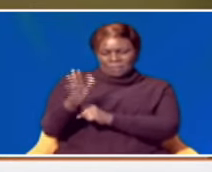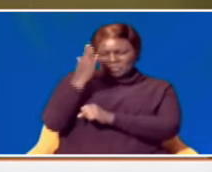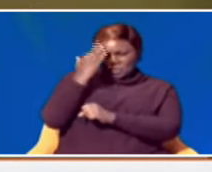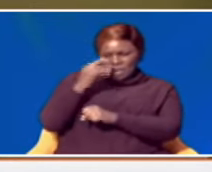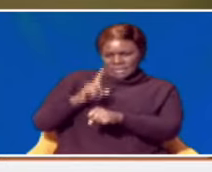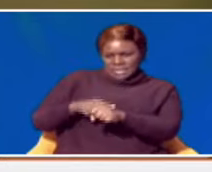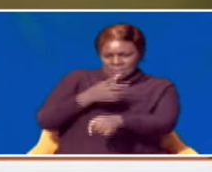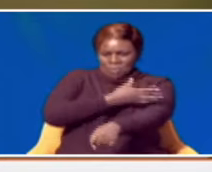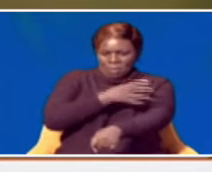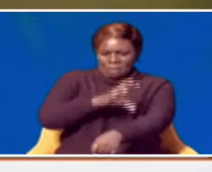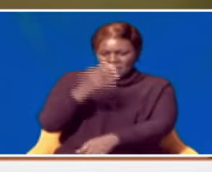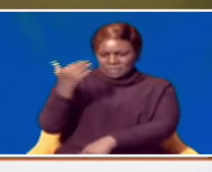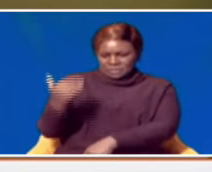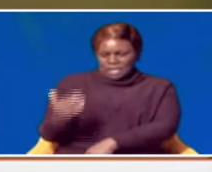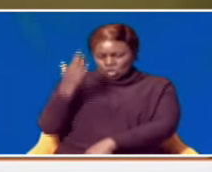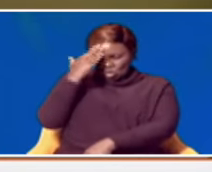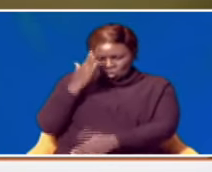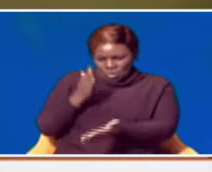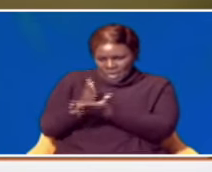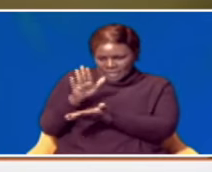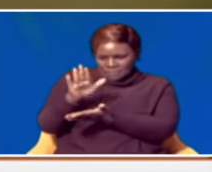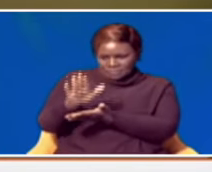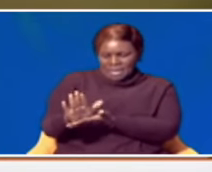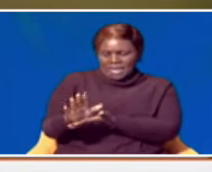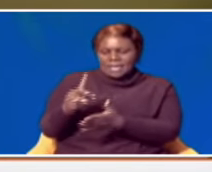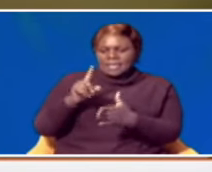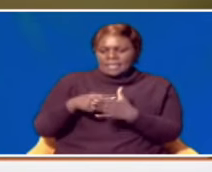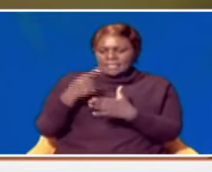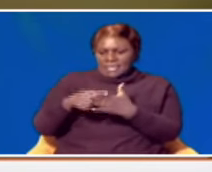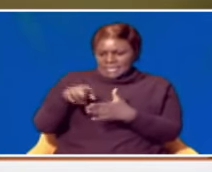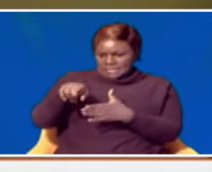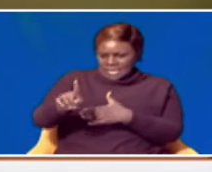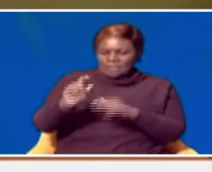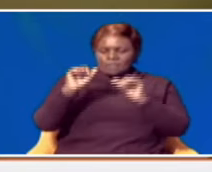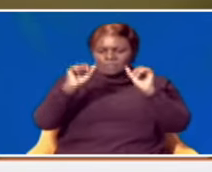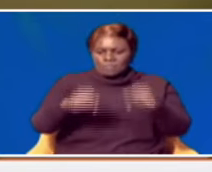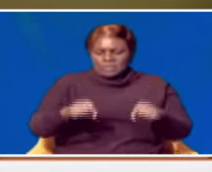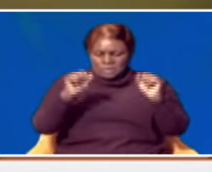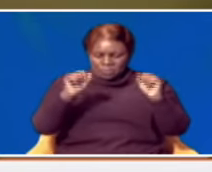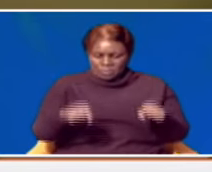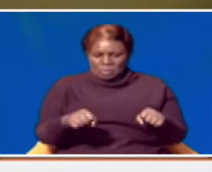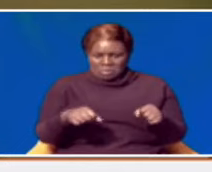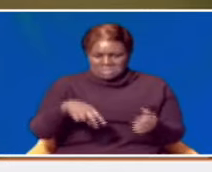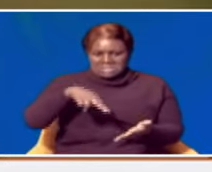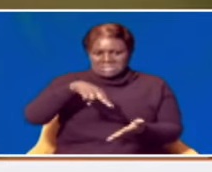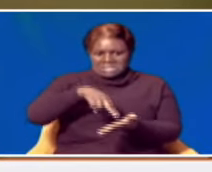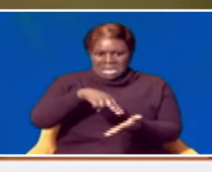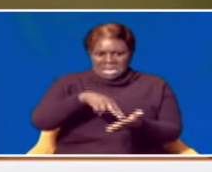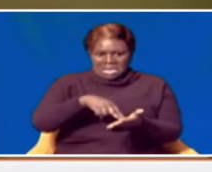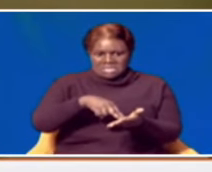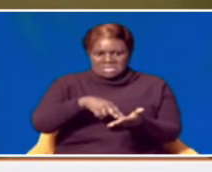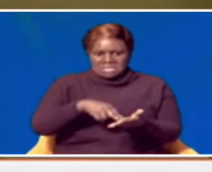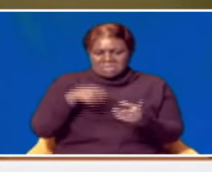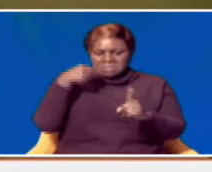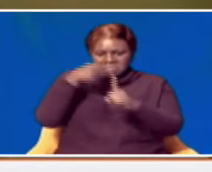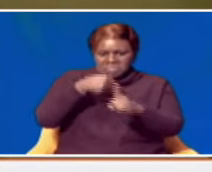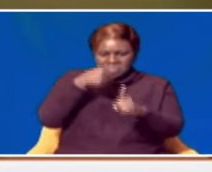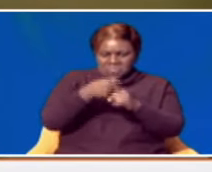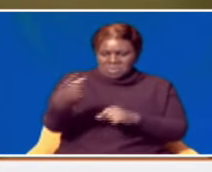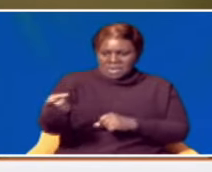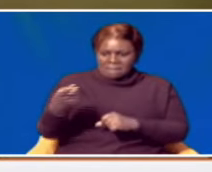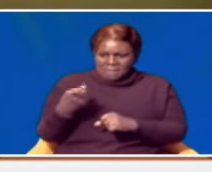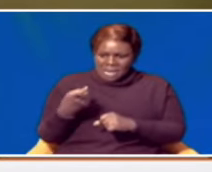Because when you empower the child to know their rights, then they will be able to stand up for those rights. They will be able to